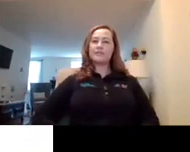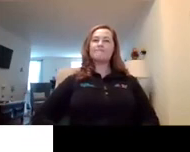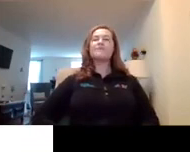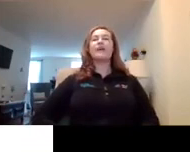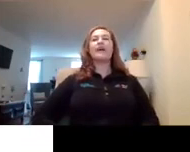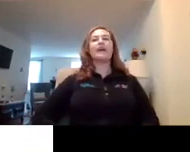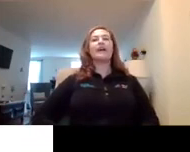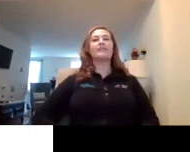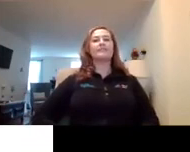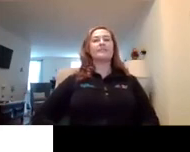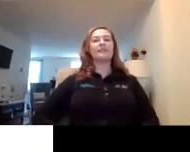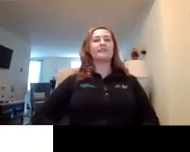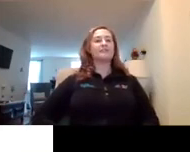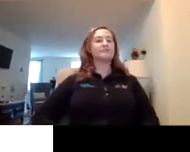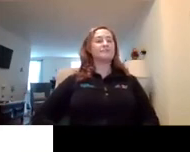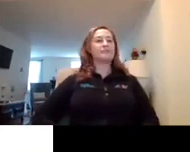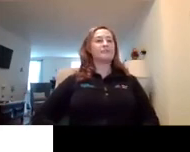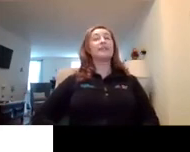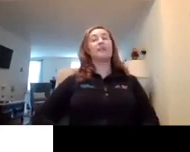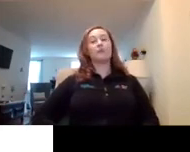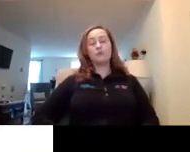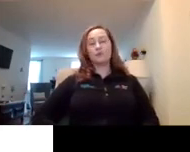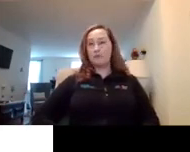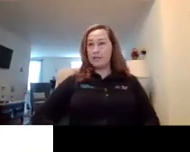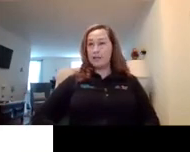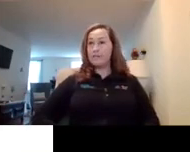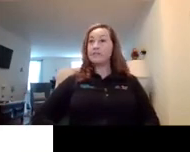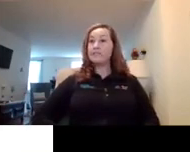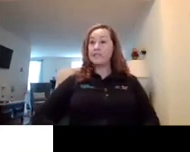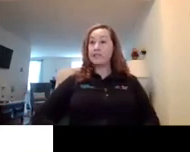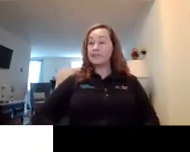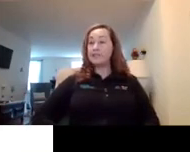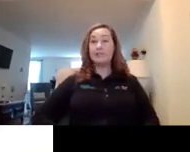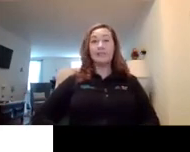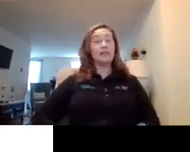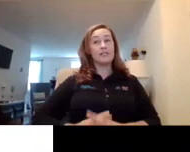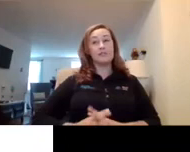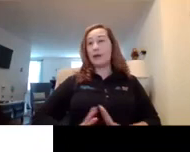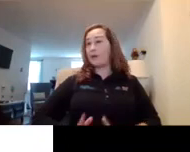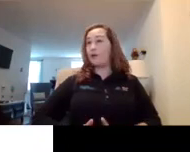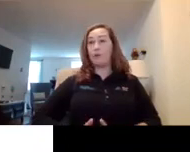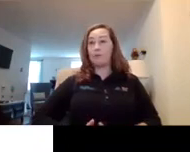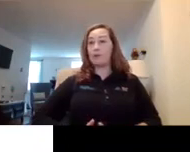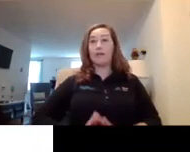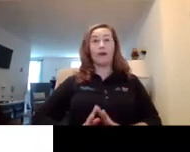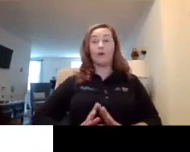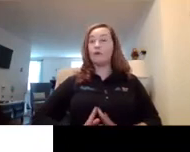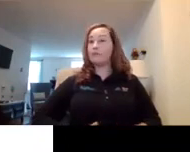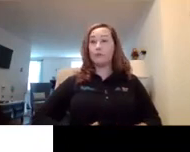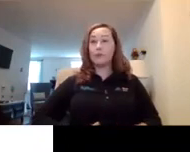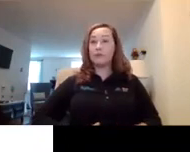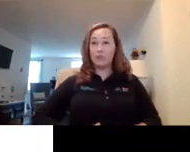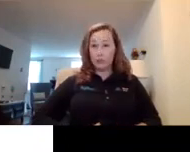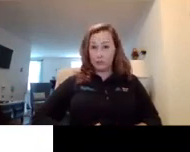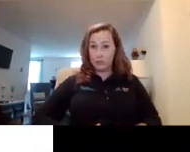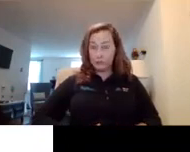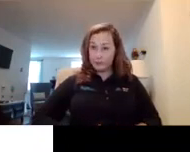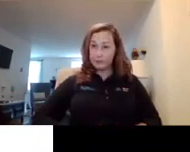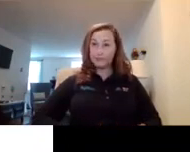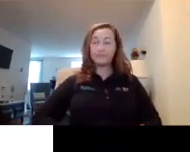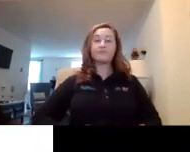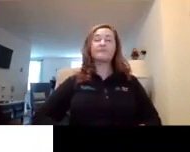weeks. And then he went to a rehab facility. He's back home right now, fully